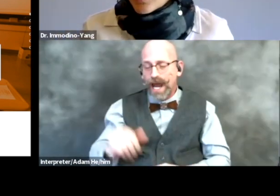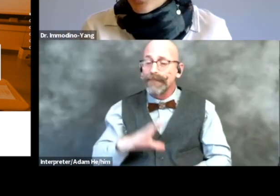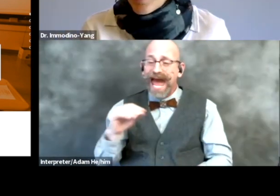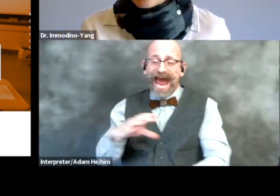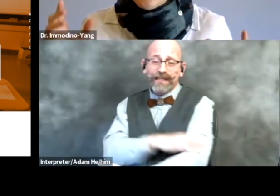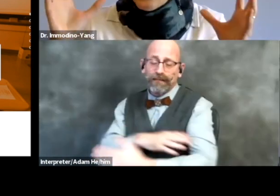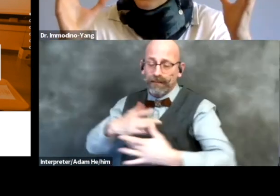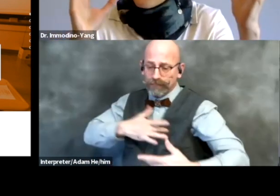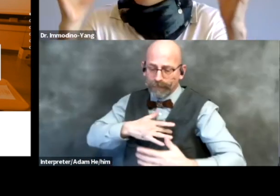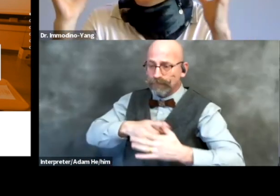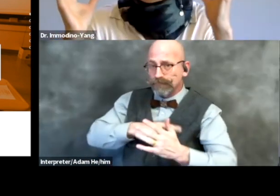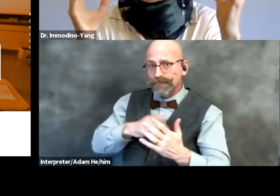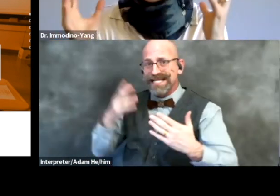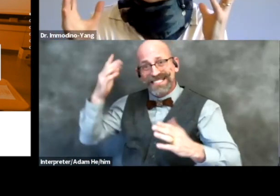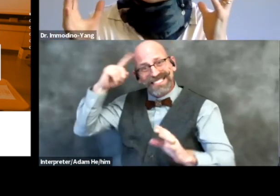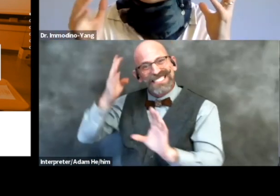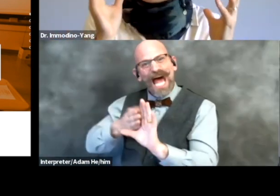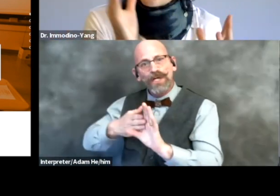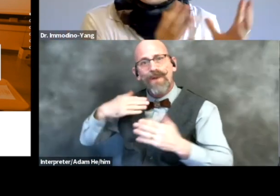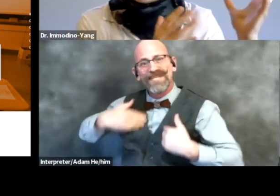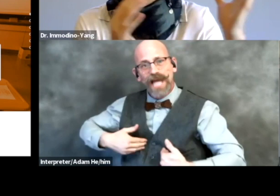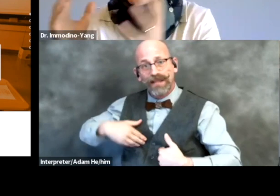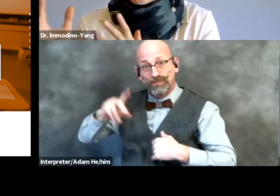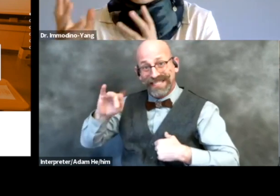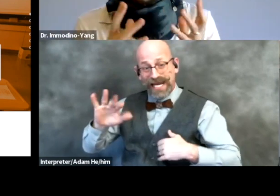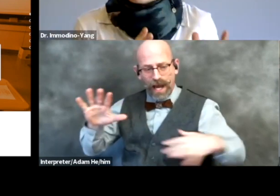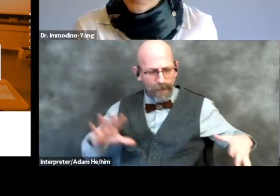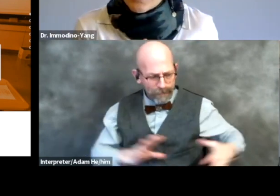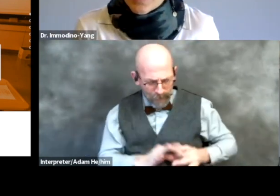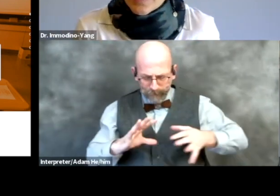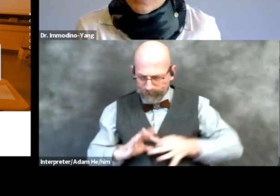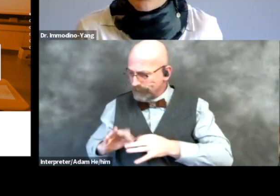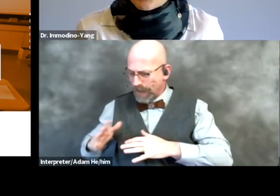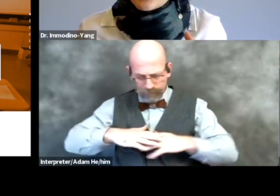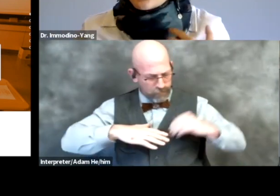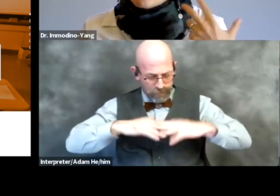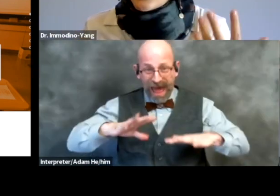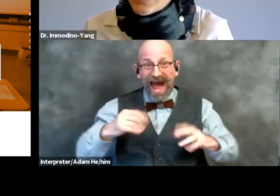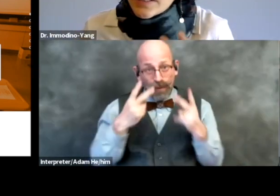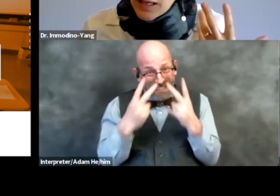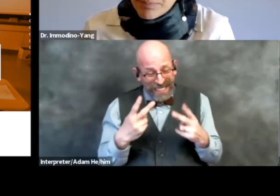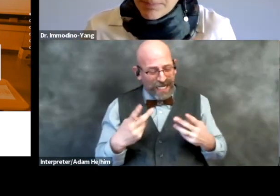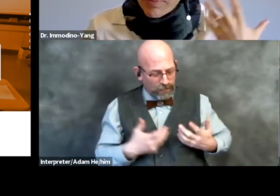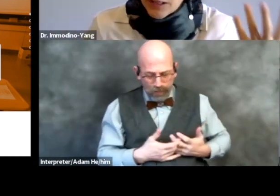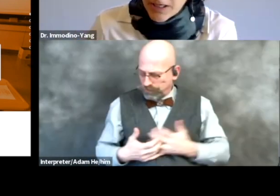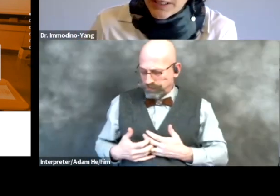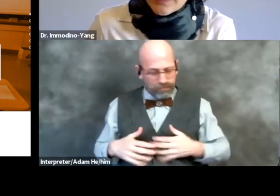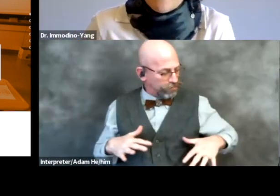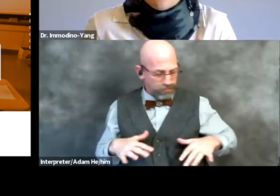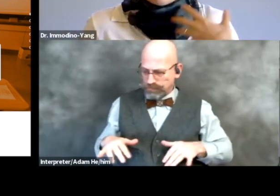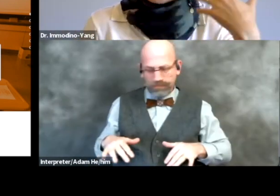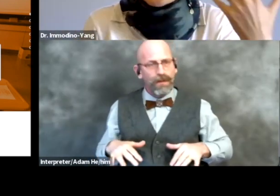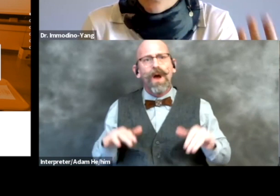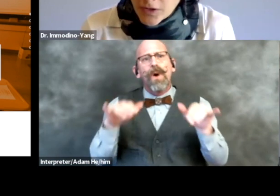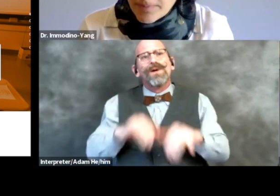this special. And then we can look for systematic correspondences between the ways that people make